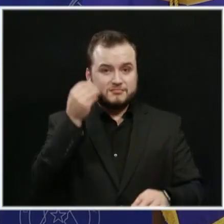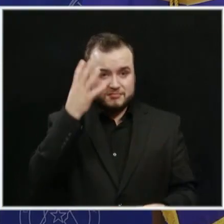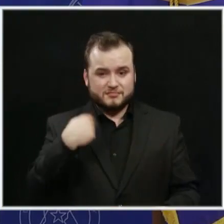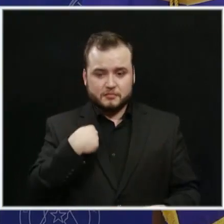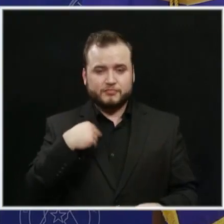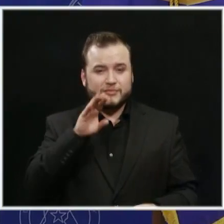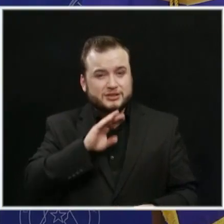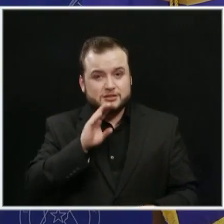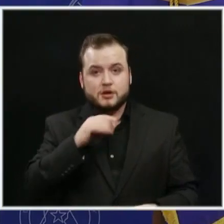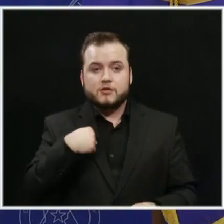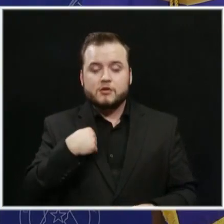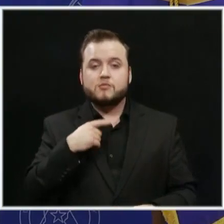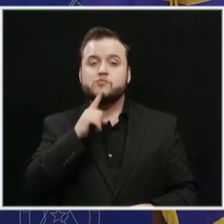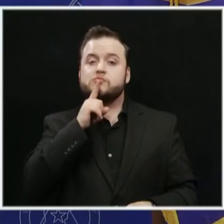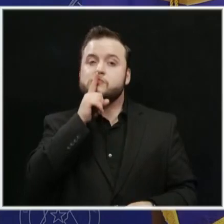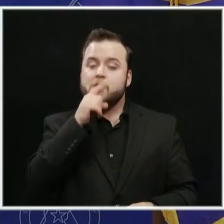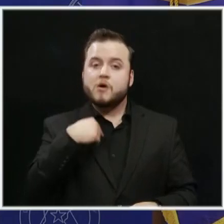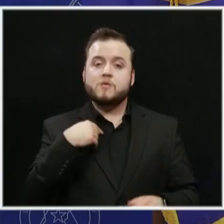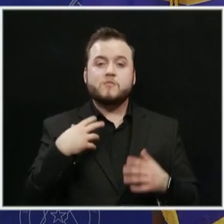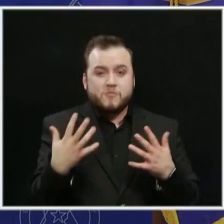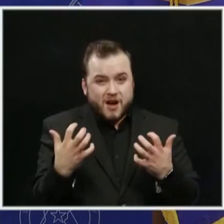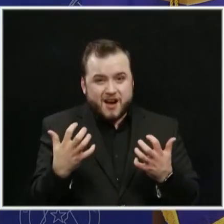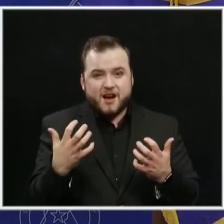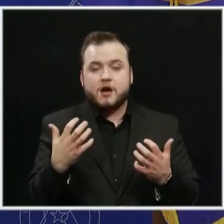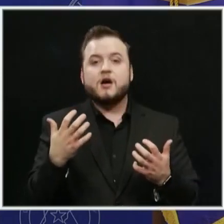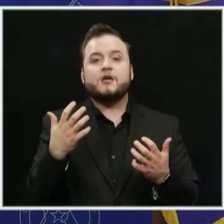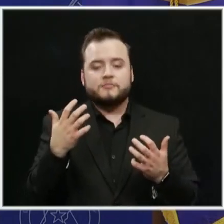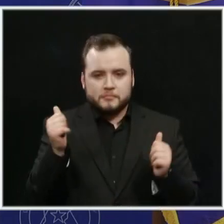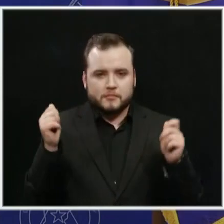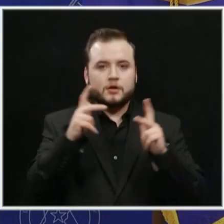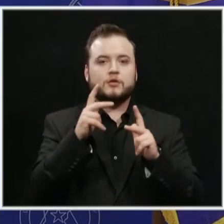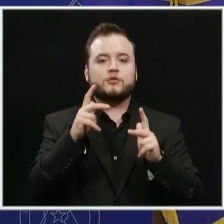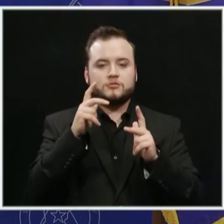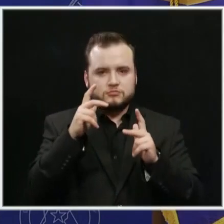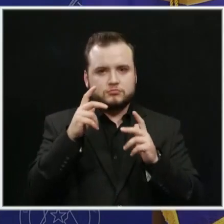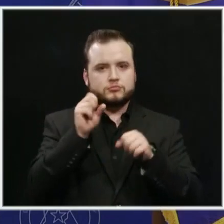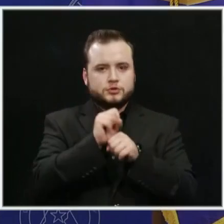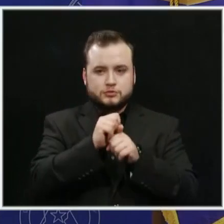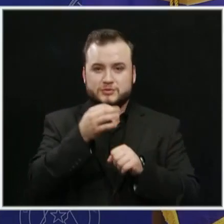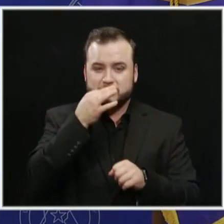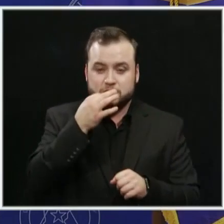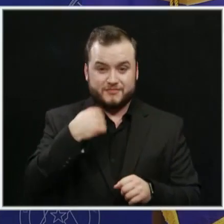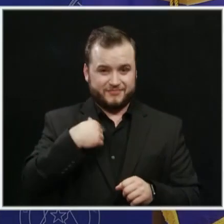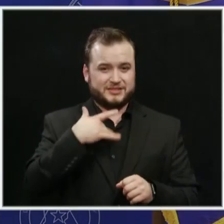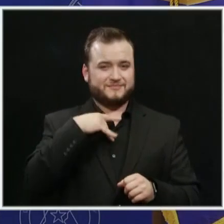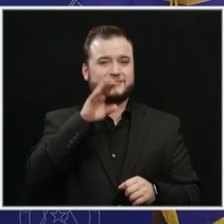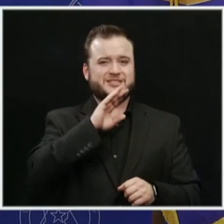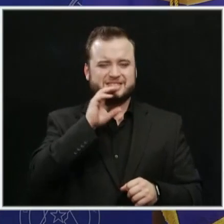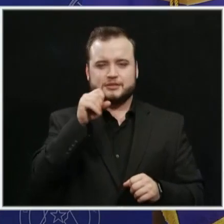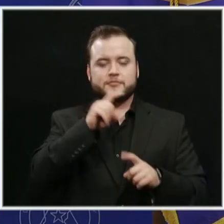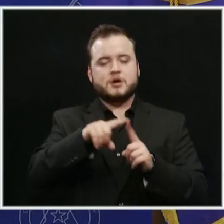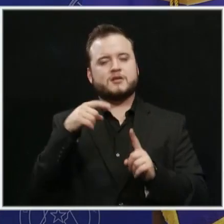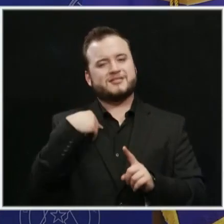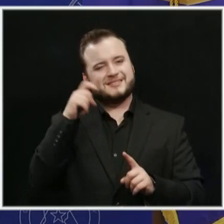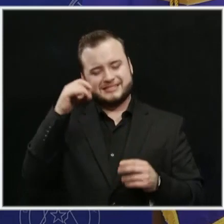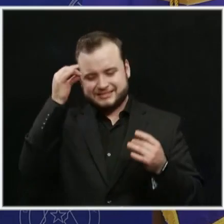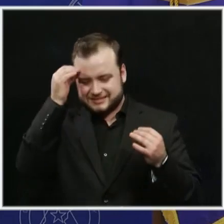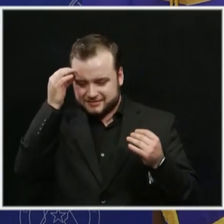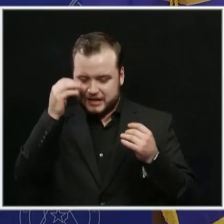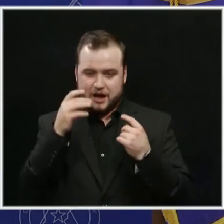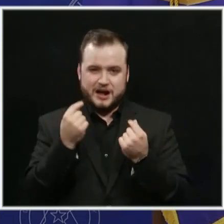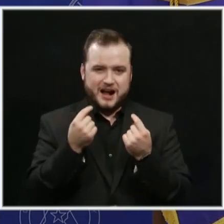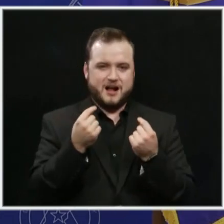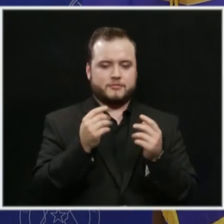exactly what we would do. We're using best practices. We're thinking about this. We're having a very deliberate and strategic plan about reopening, not compromising